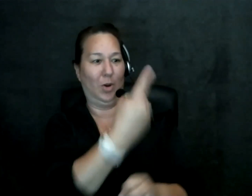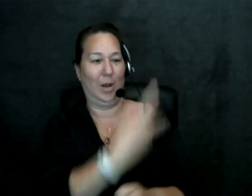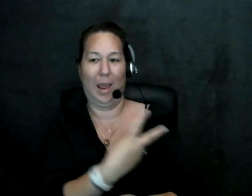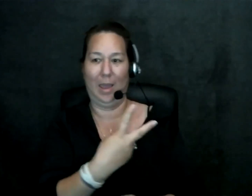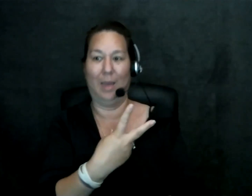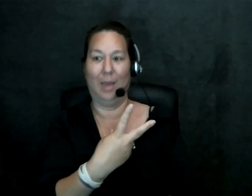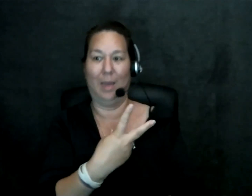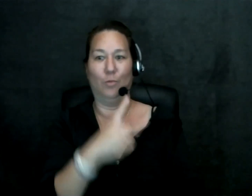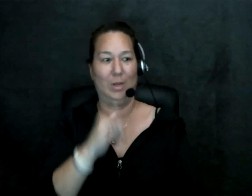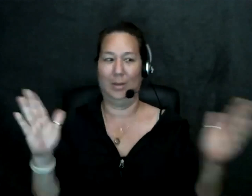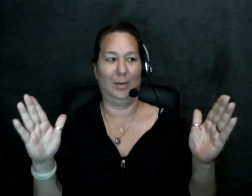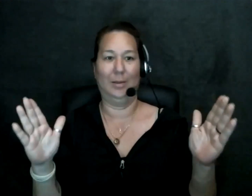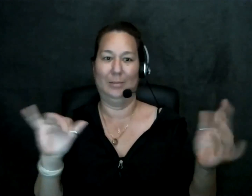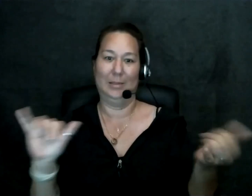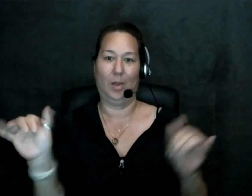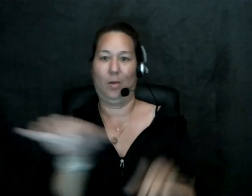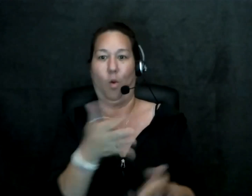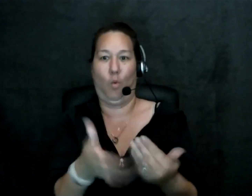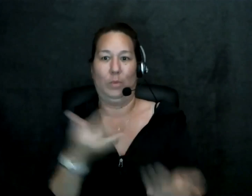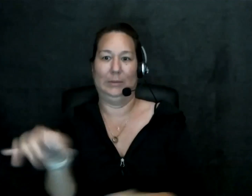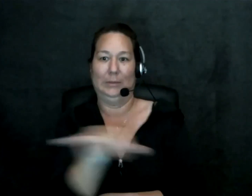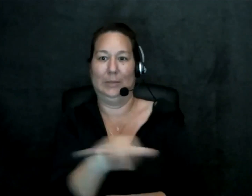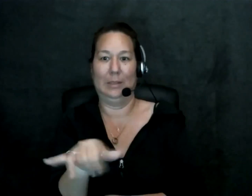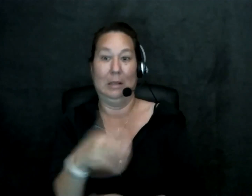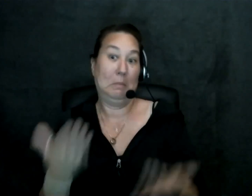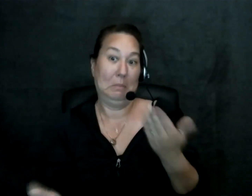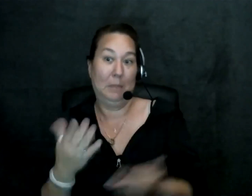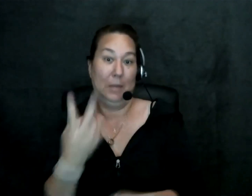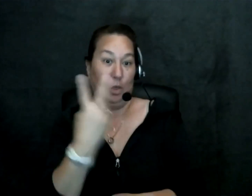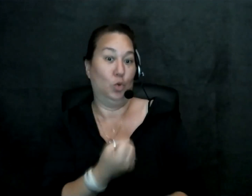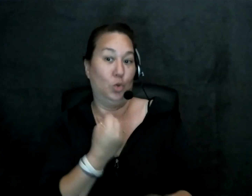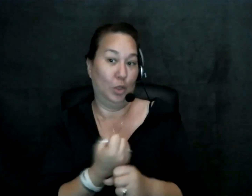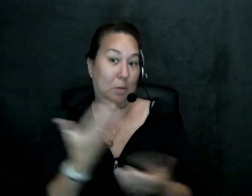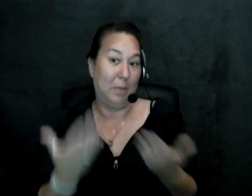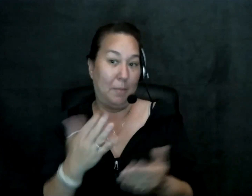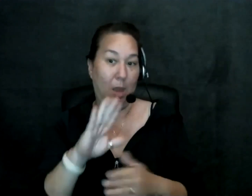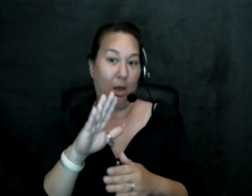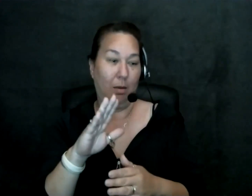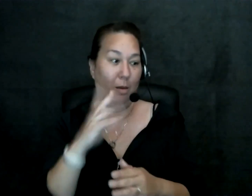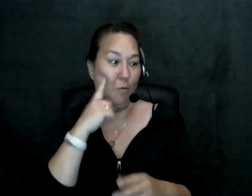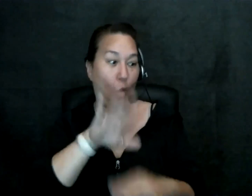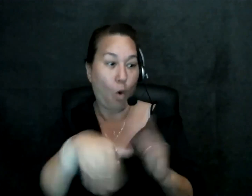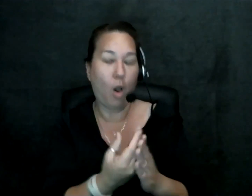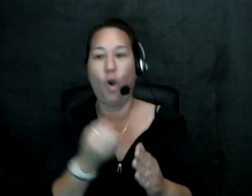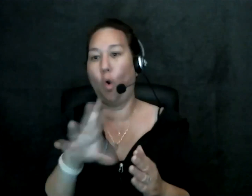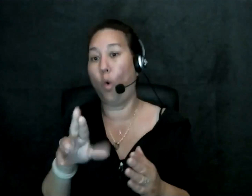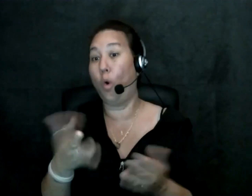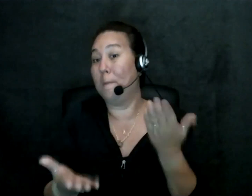pandemic. So we'll see. I think it'll be 2 years for all, and maybe even longer.